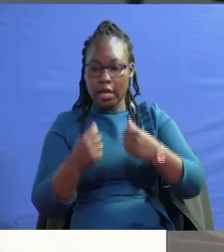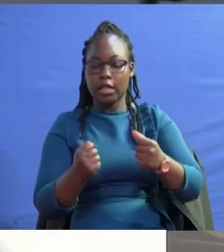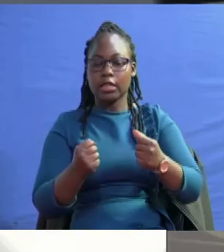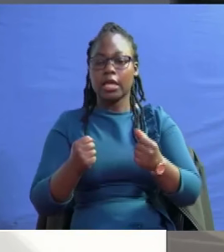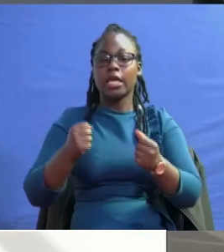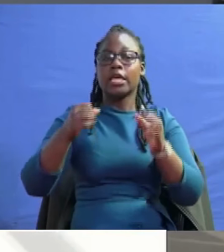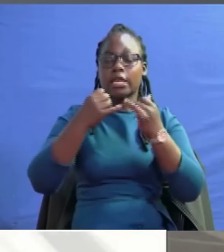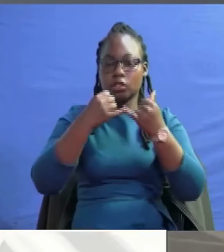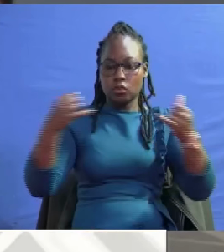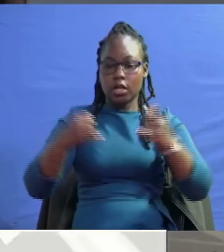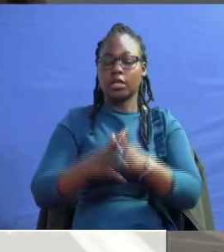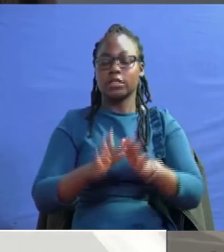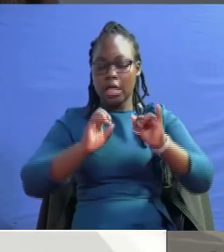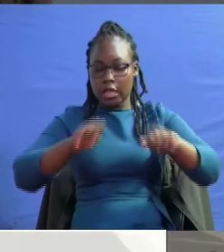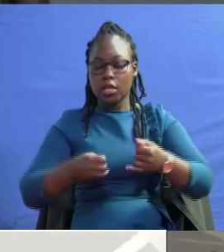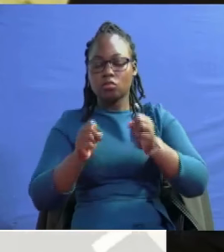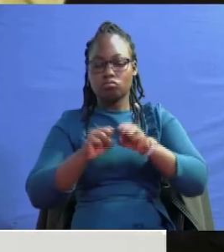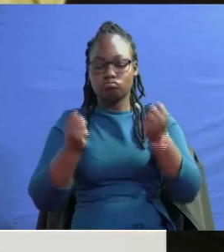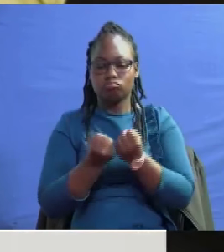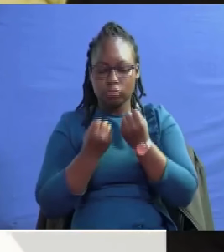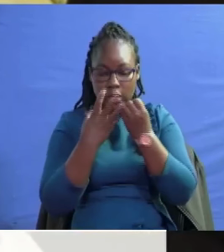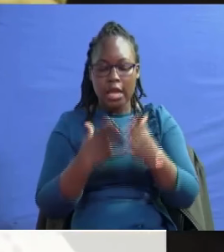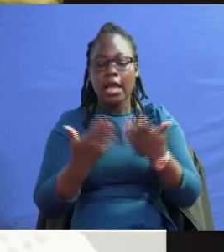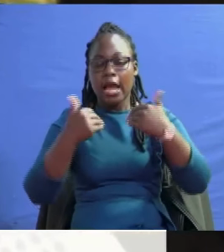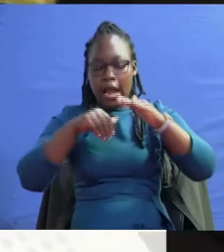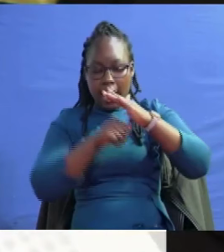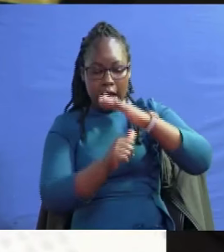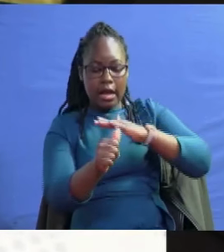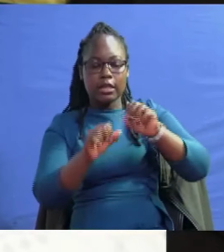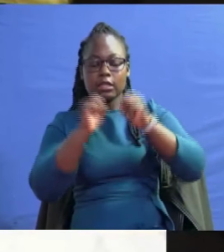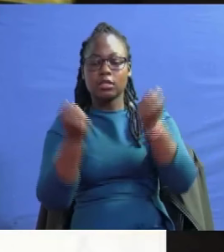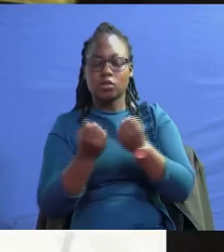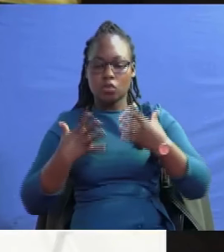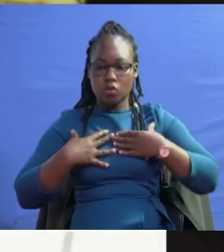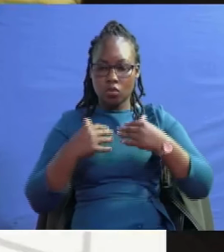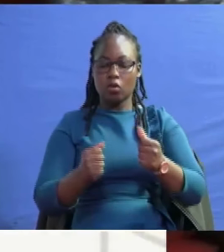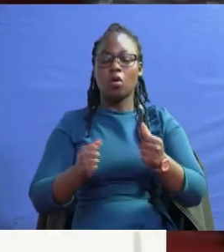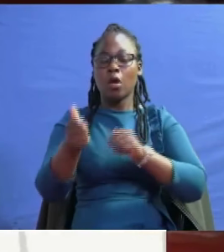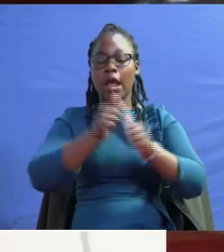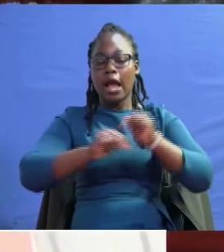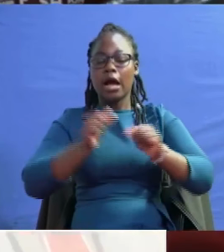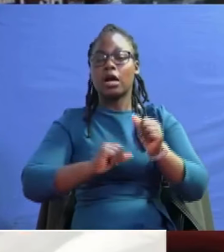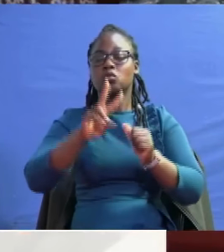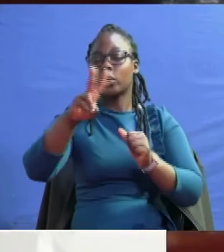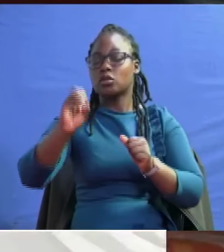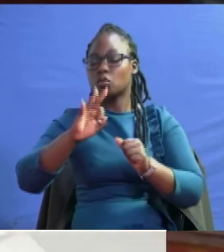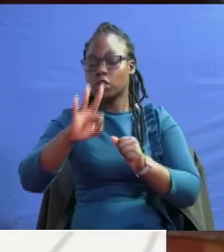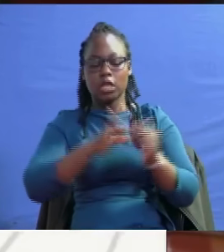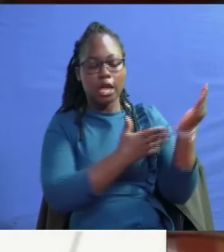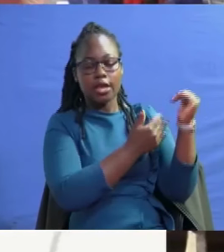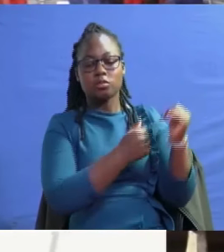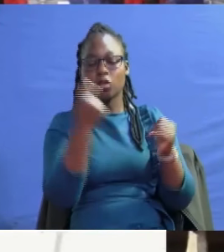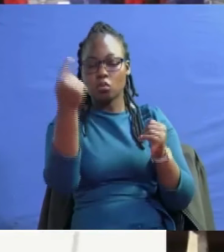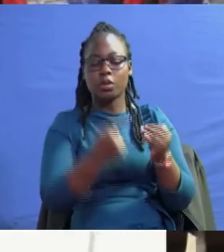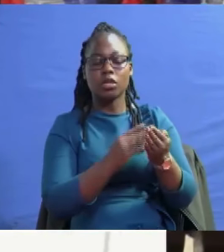insurance. The new social health insurance scheme established under the Social Health Insurance Act 2023 is expected to replace the